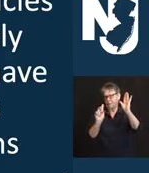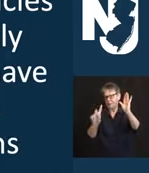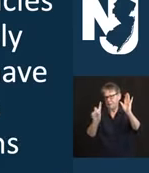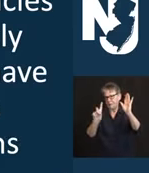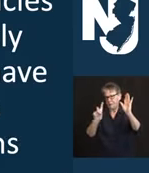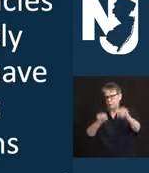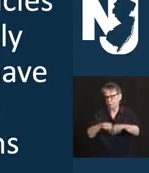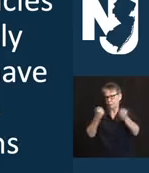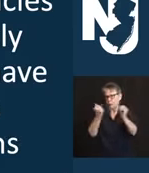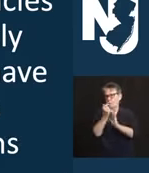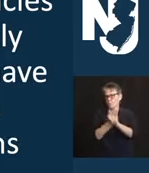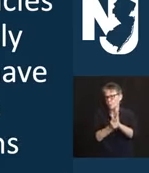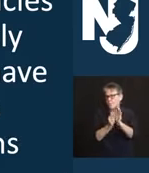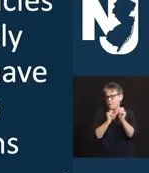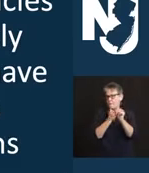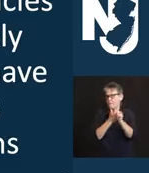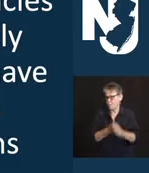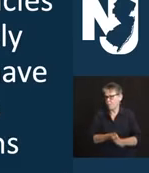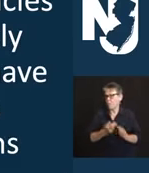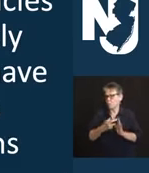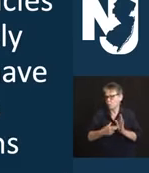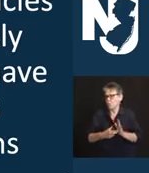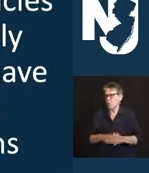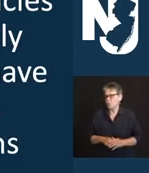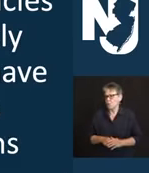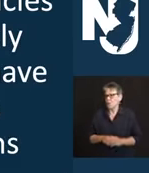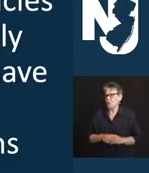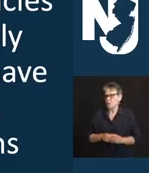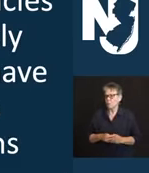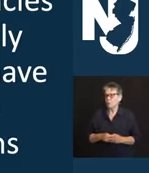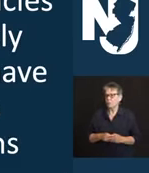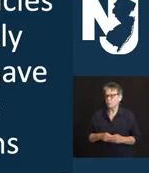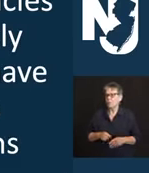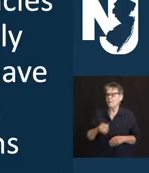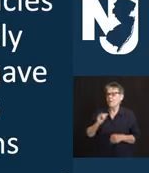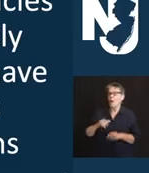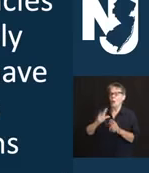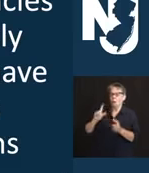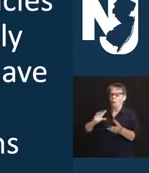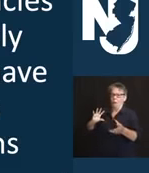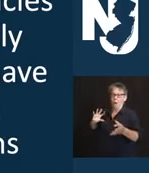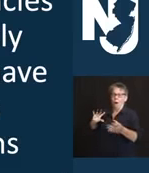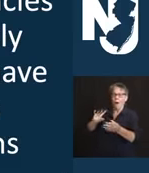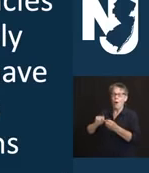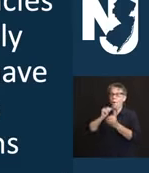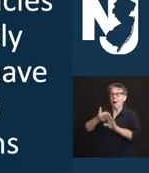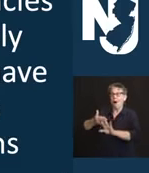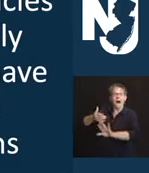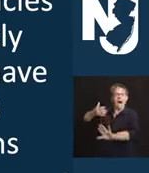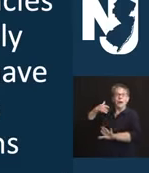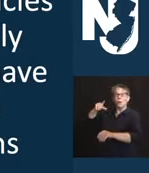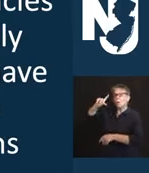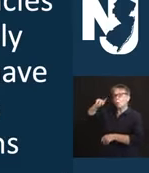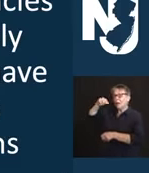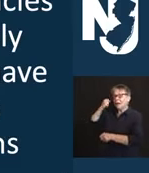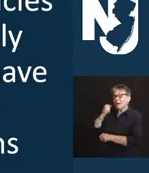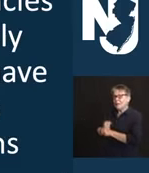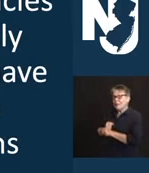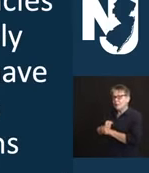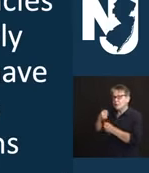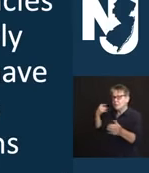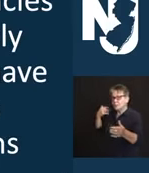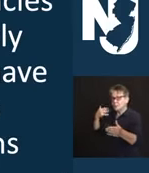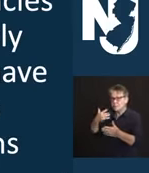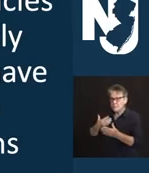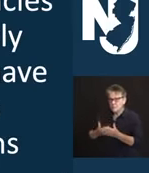and to do so by 1 month from today, July 15th. This is some 400 cases. Thank you, Colonel. And I urge all